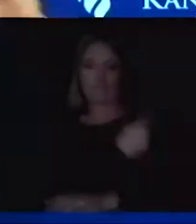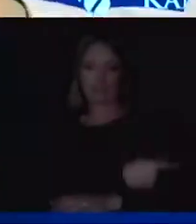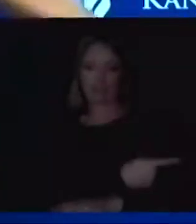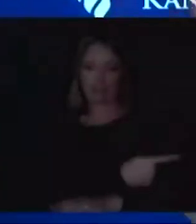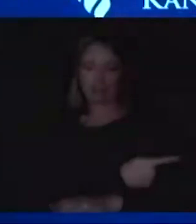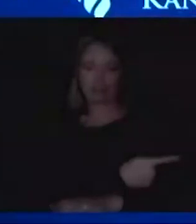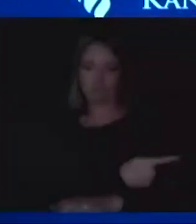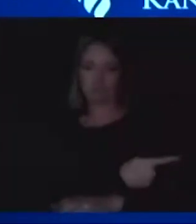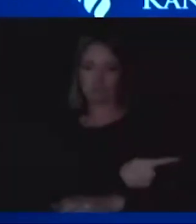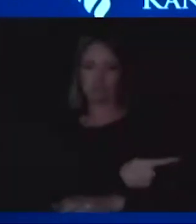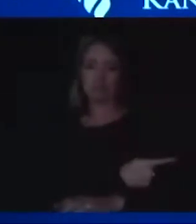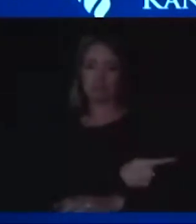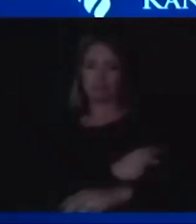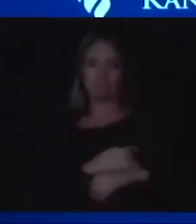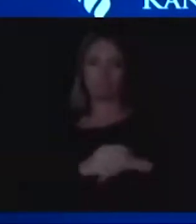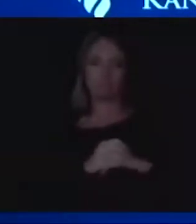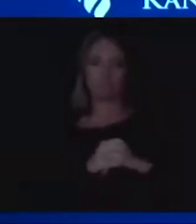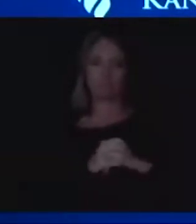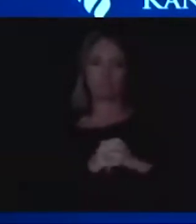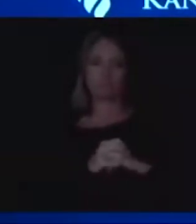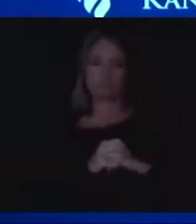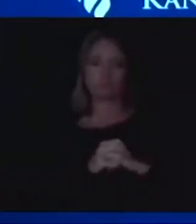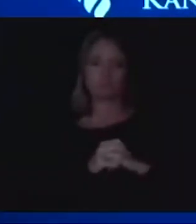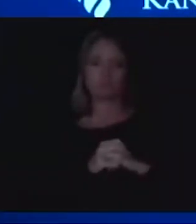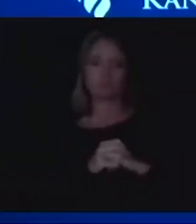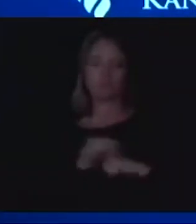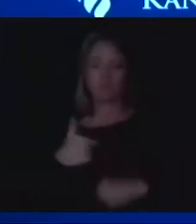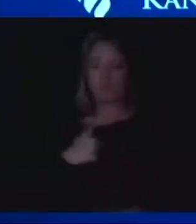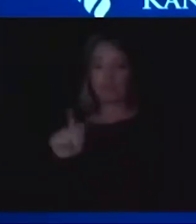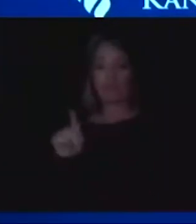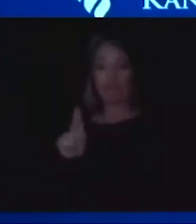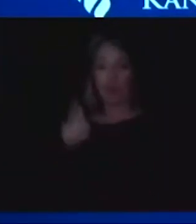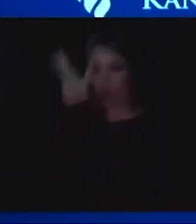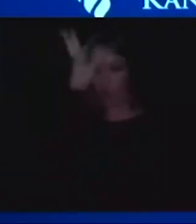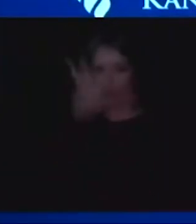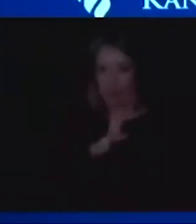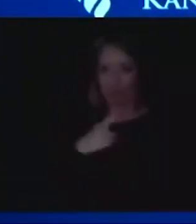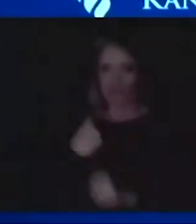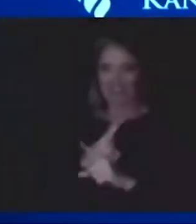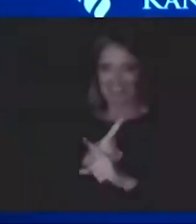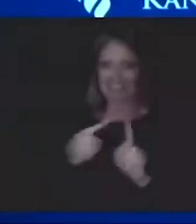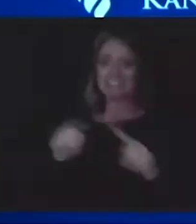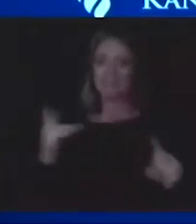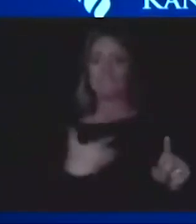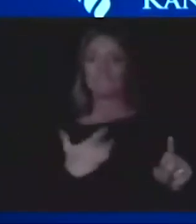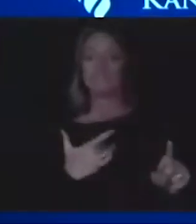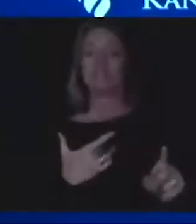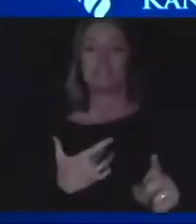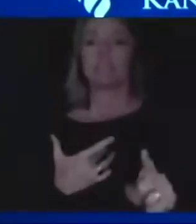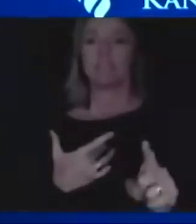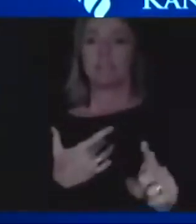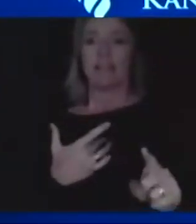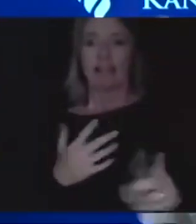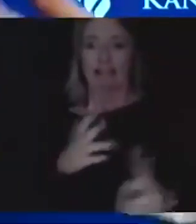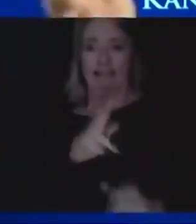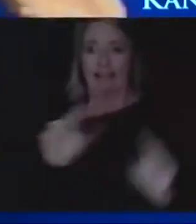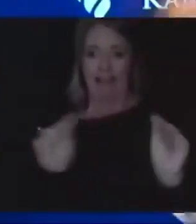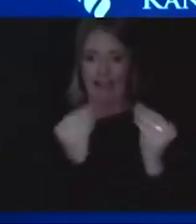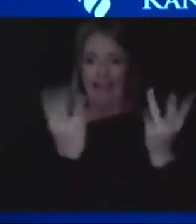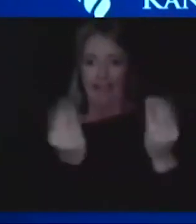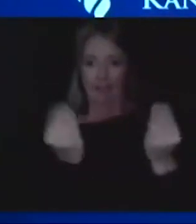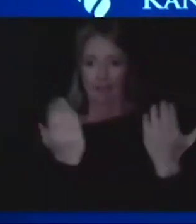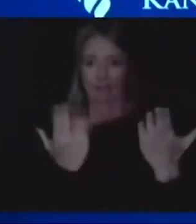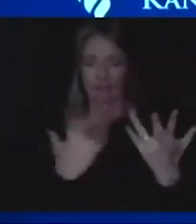say, I'm a KU guy, right? Obviously I'm a KU guy, and so I want to get my care. But an ambulance came for me, I'm like, take me to KU. My wall time